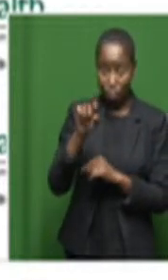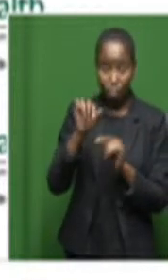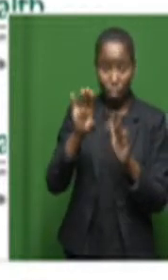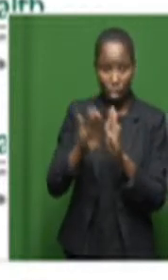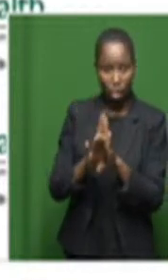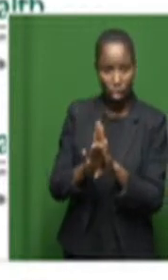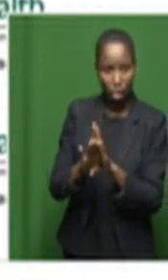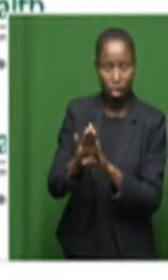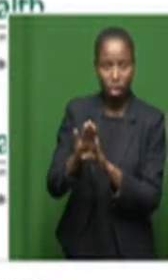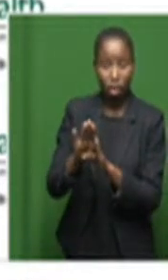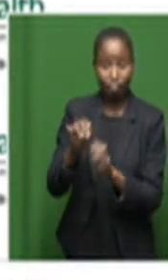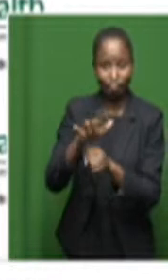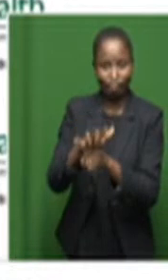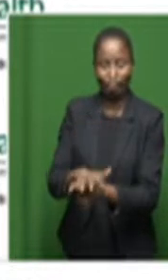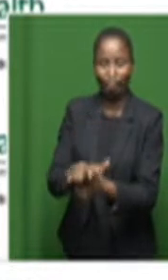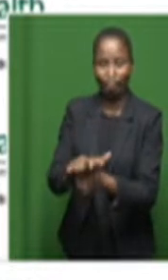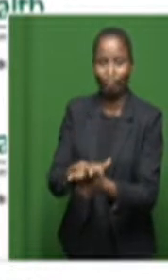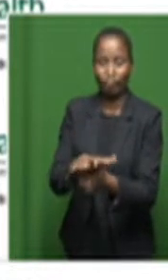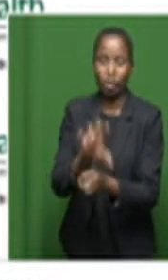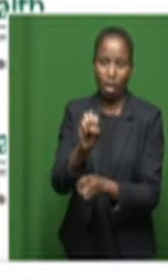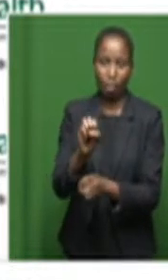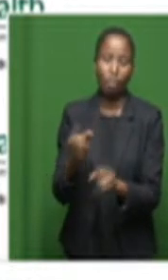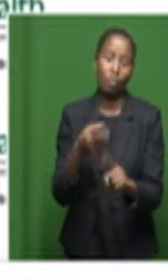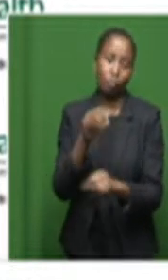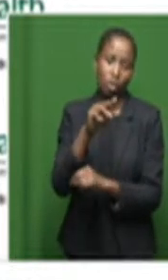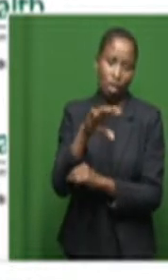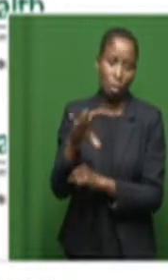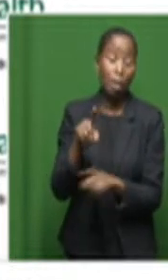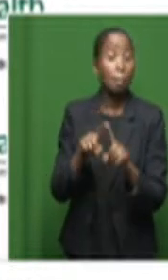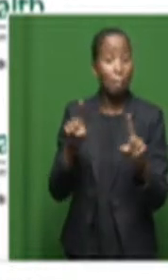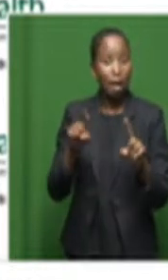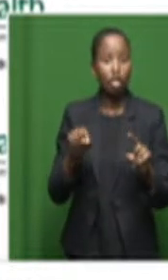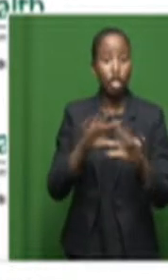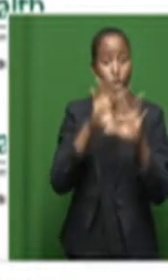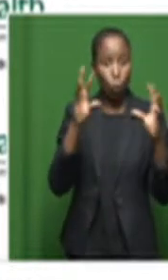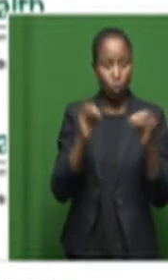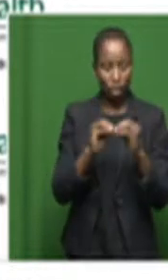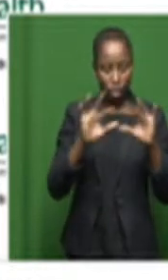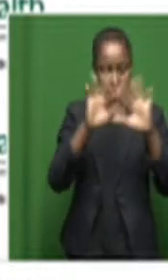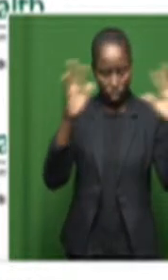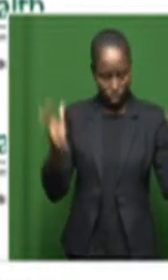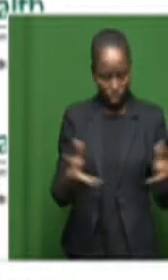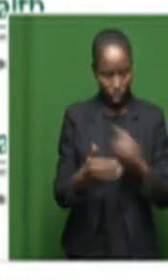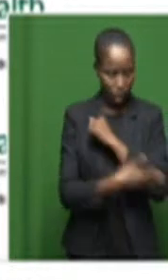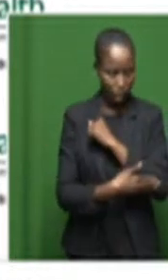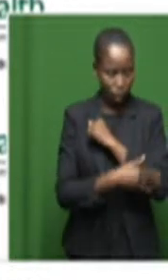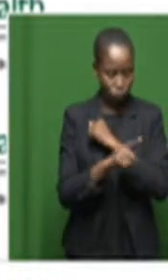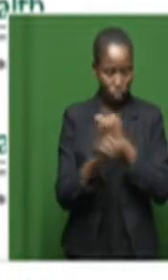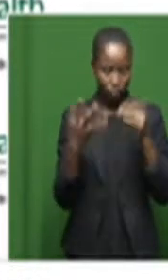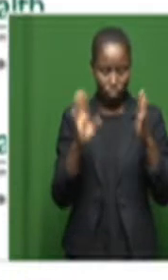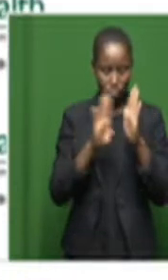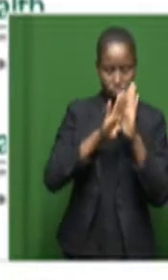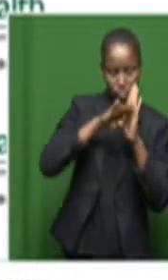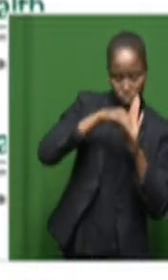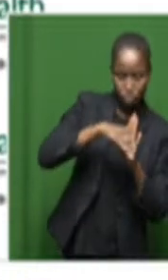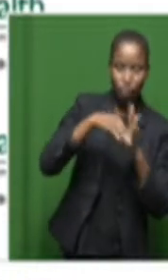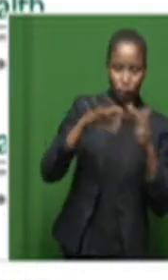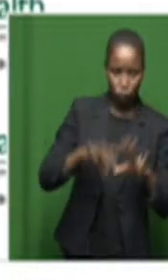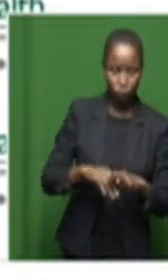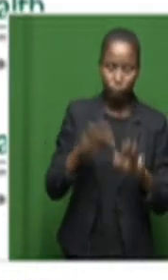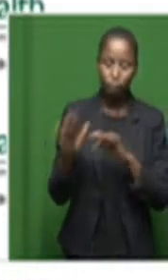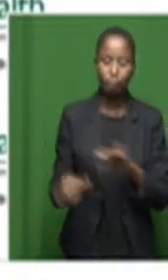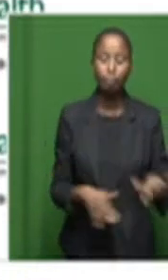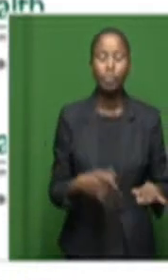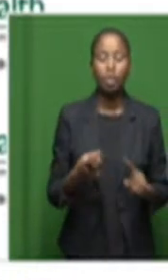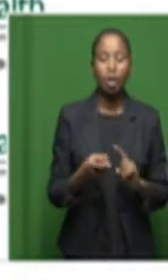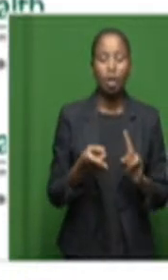the pressure is there in the Western Cape, although overall in the country, there is a reduction of admissions. New cases overall over the